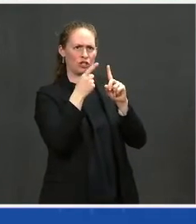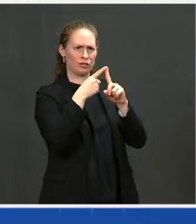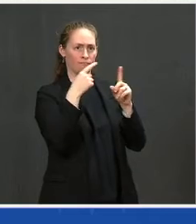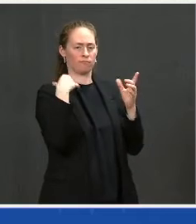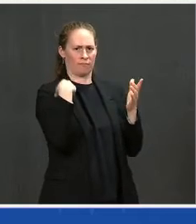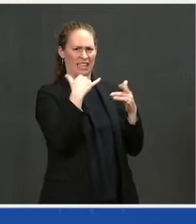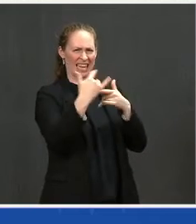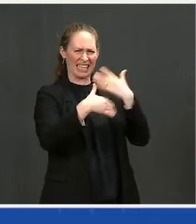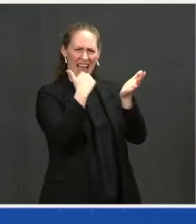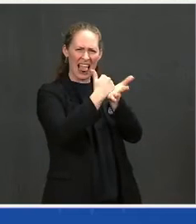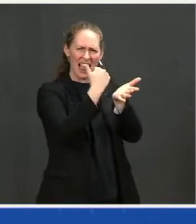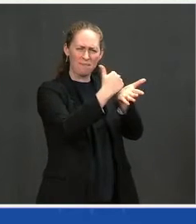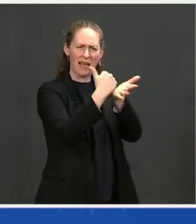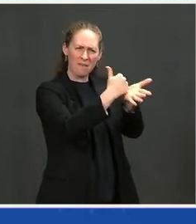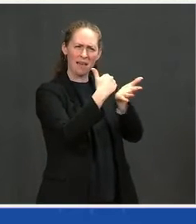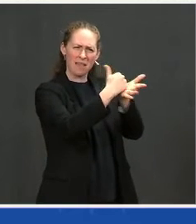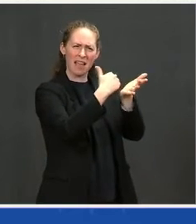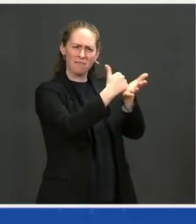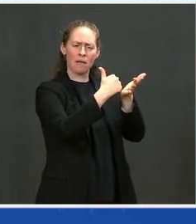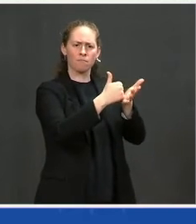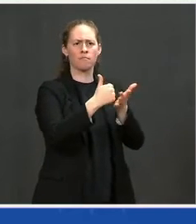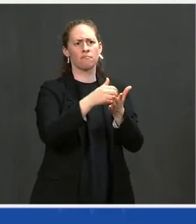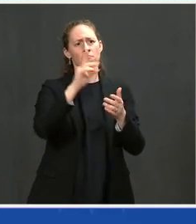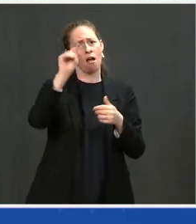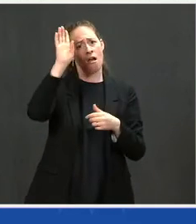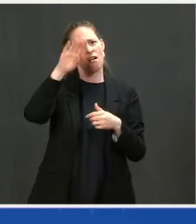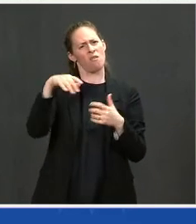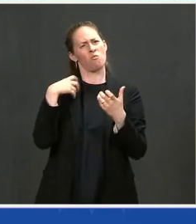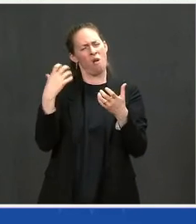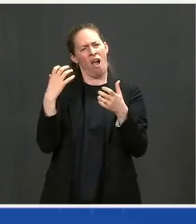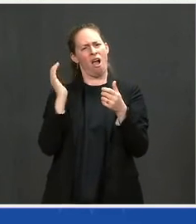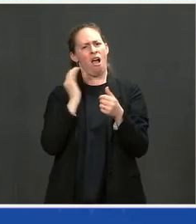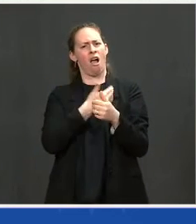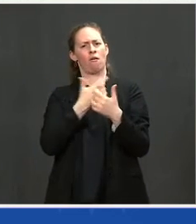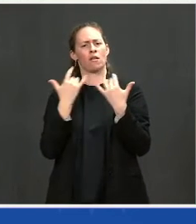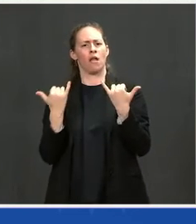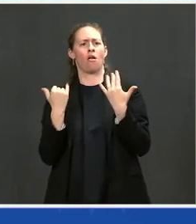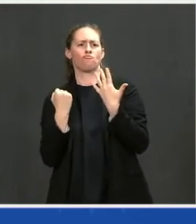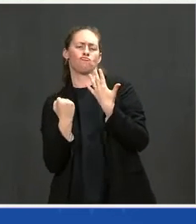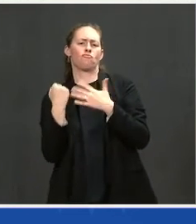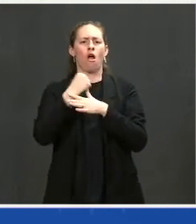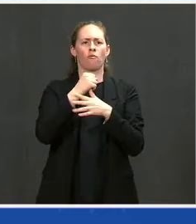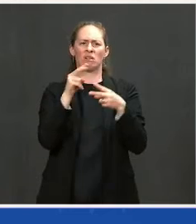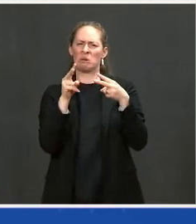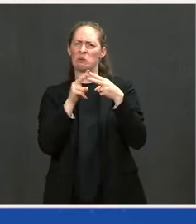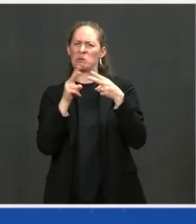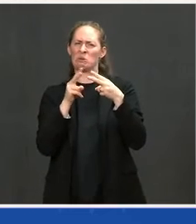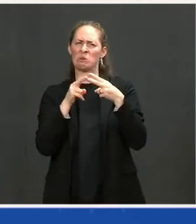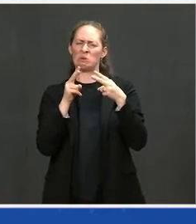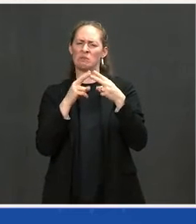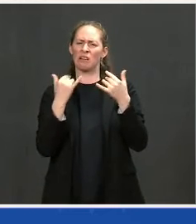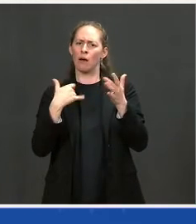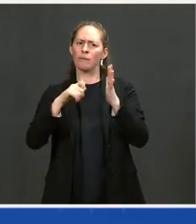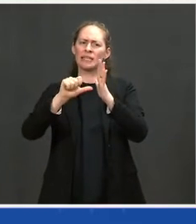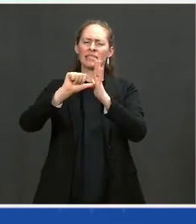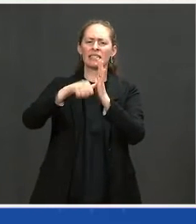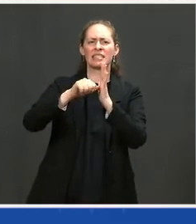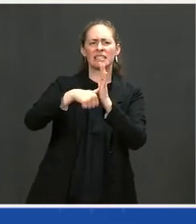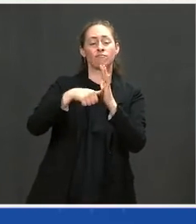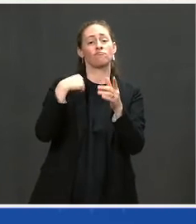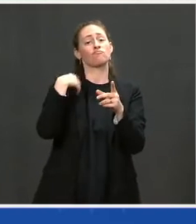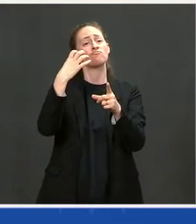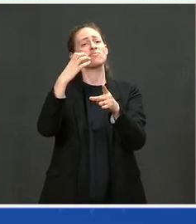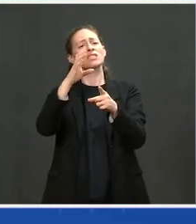but that's the reason why I focused as I have. And here's the deal. I think my Republican colleagues are going to